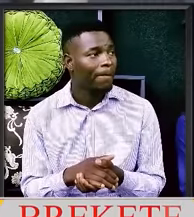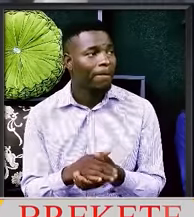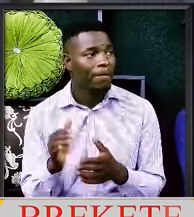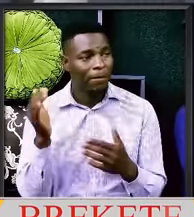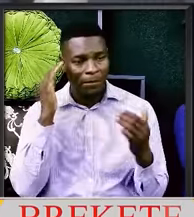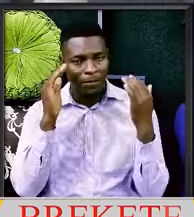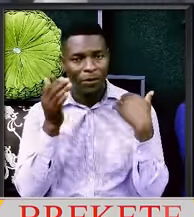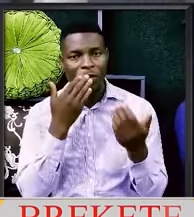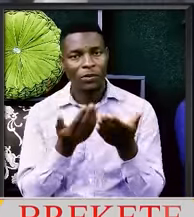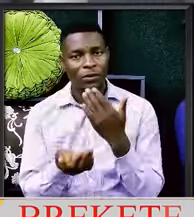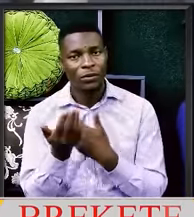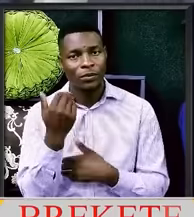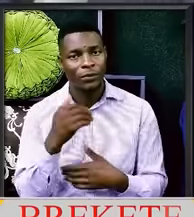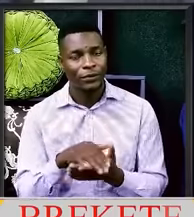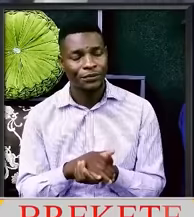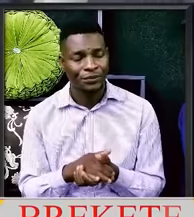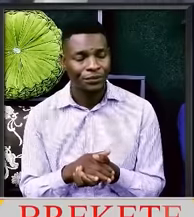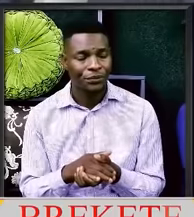Hello, good morning.